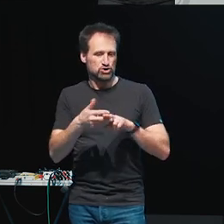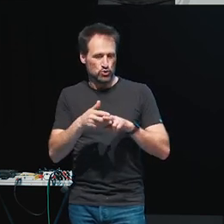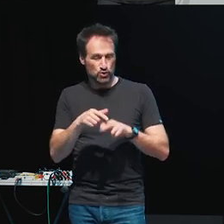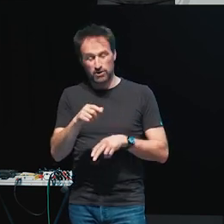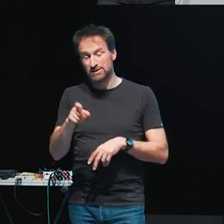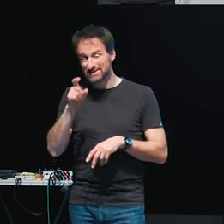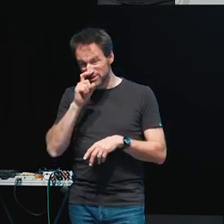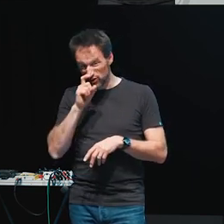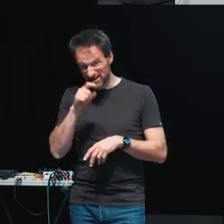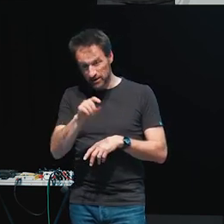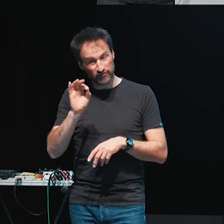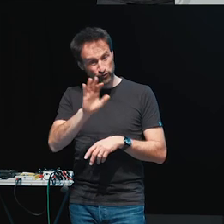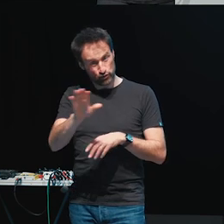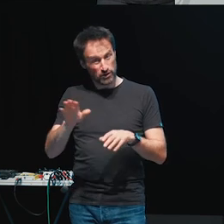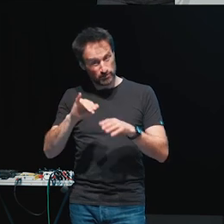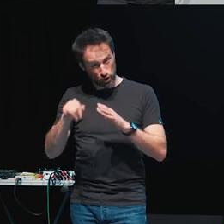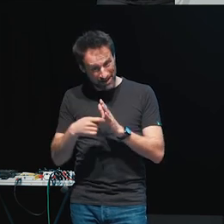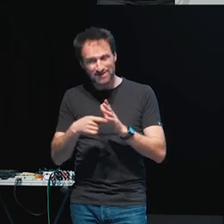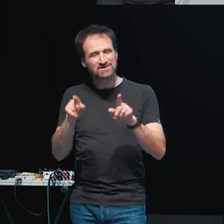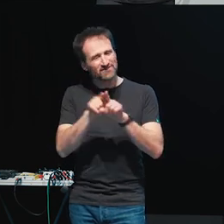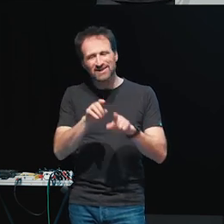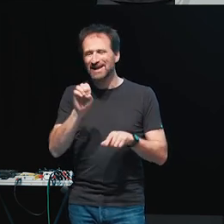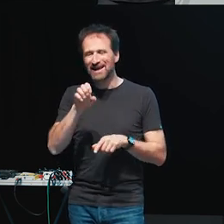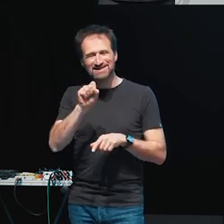project is the same as ESLint to your file.